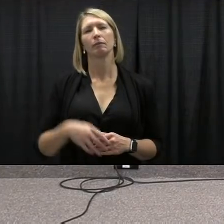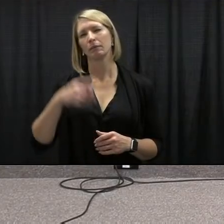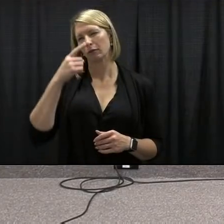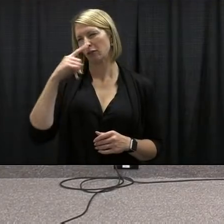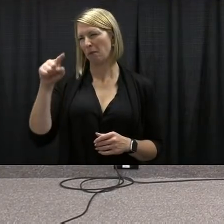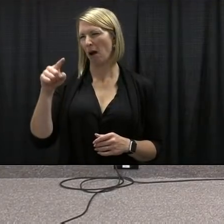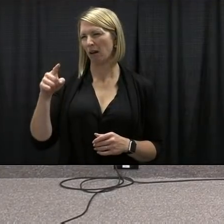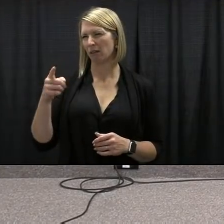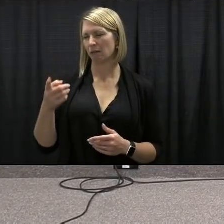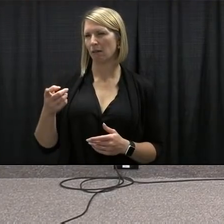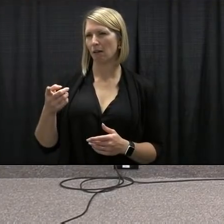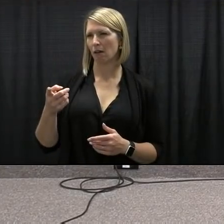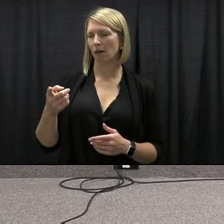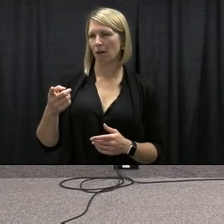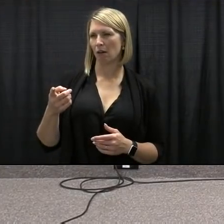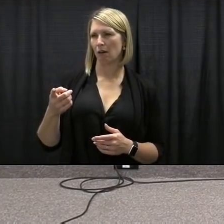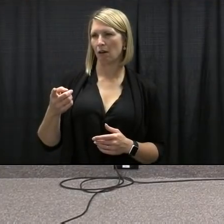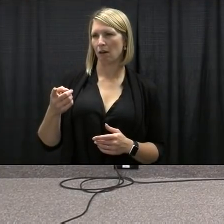explain why